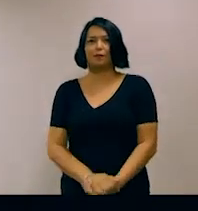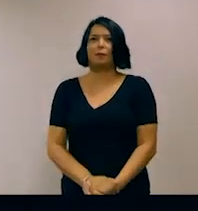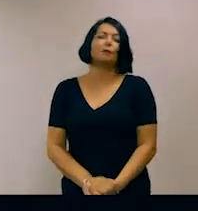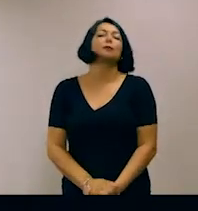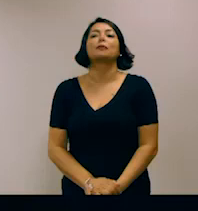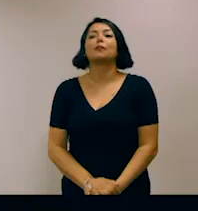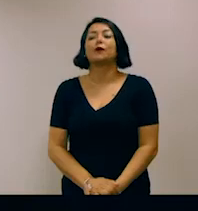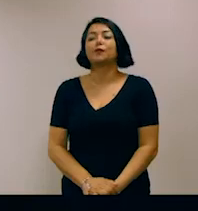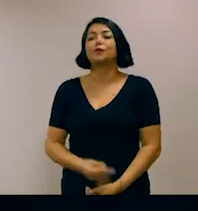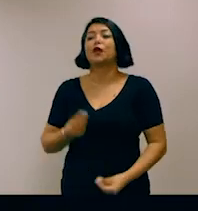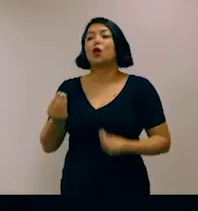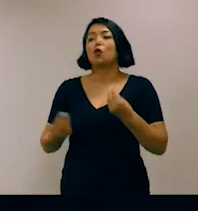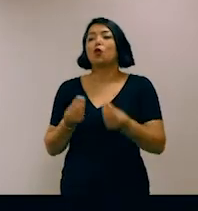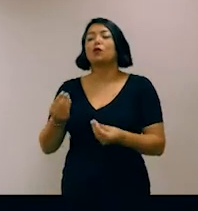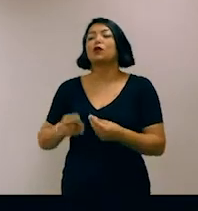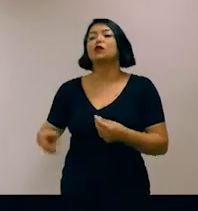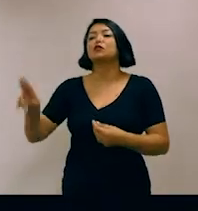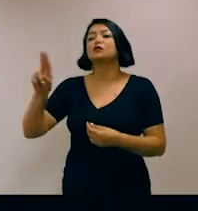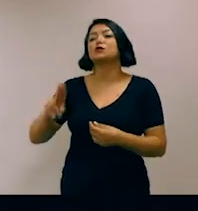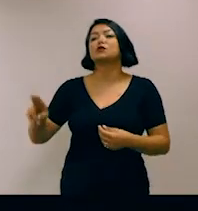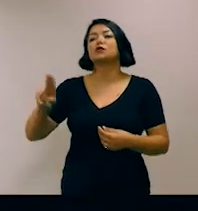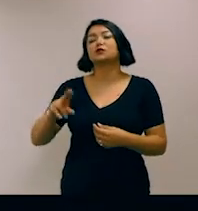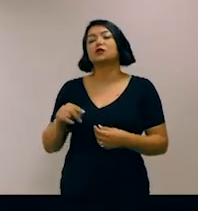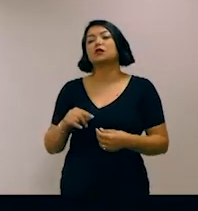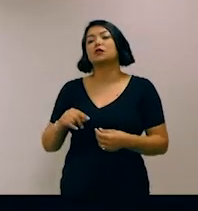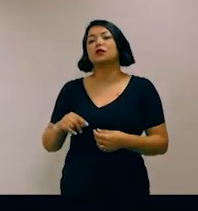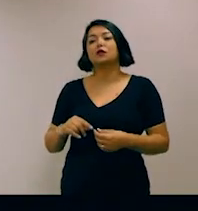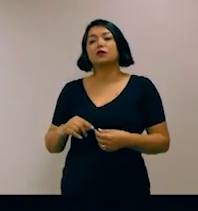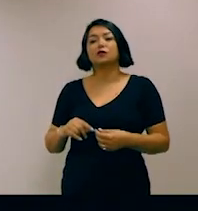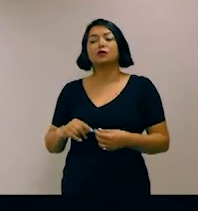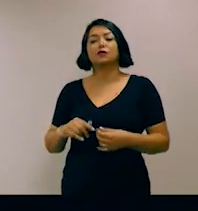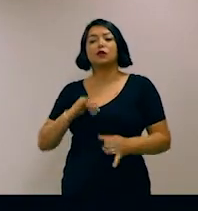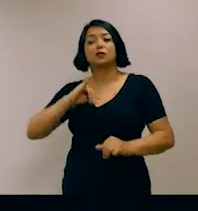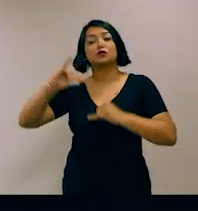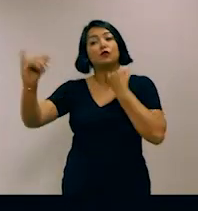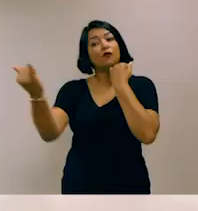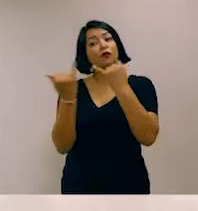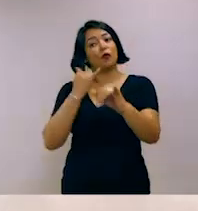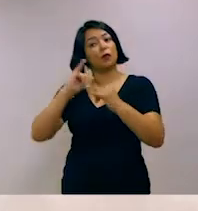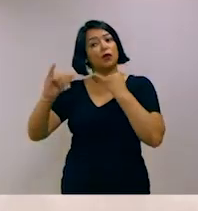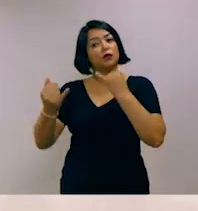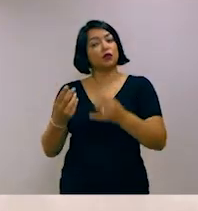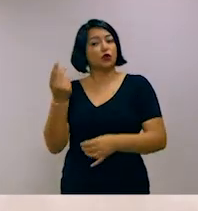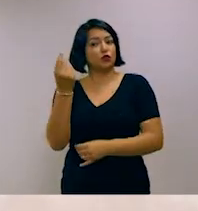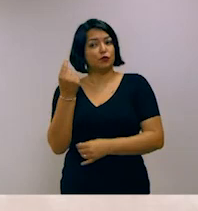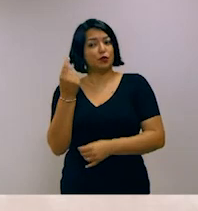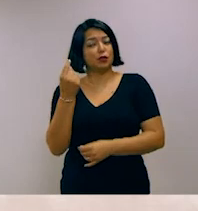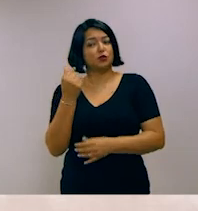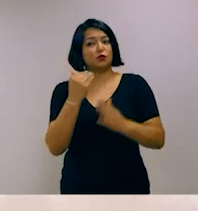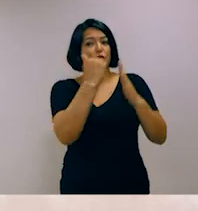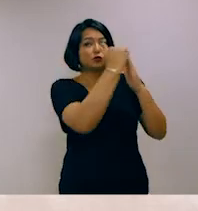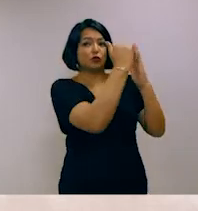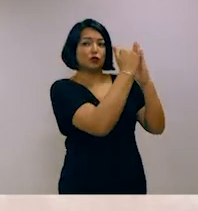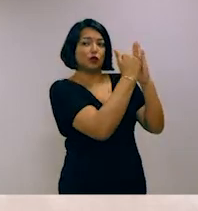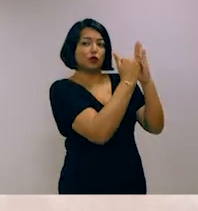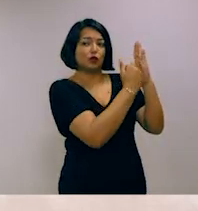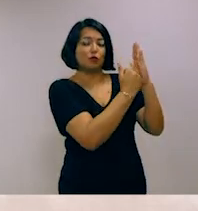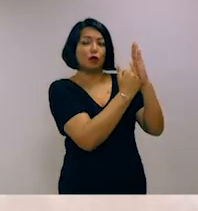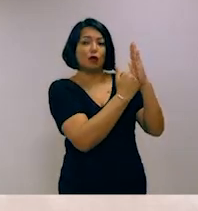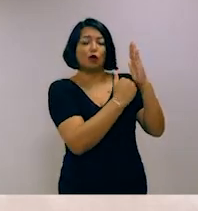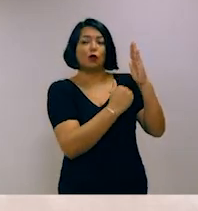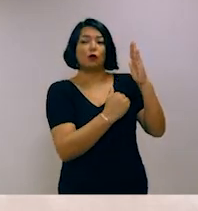compare prices. Let me show you how we do the treatment of the price outliers. We order the